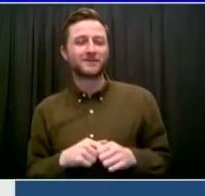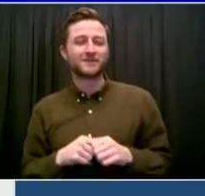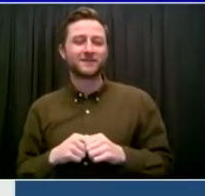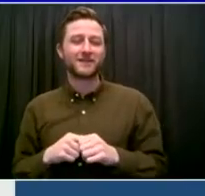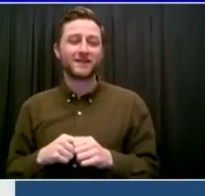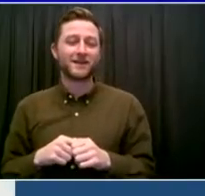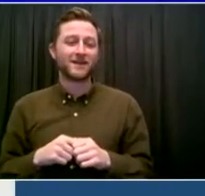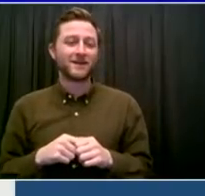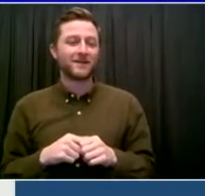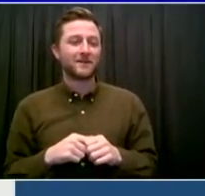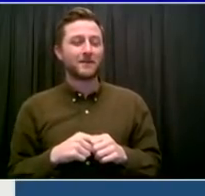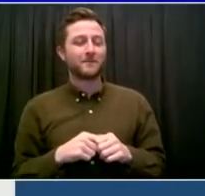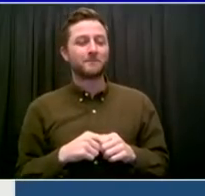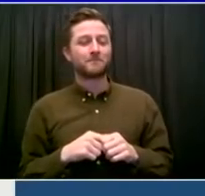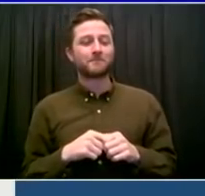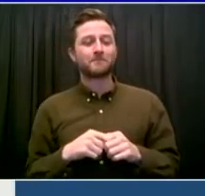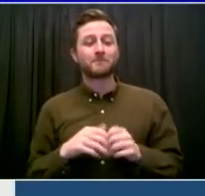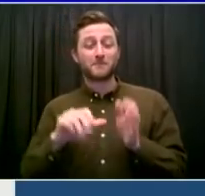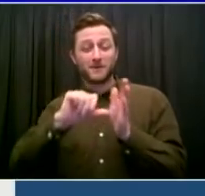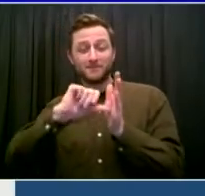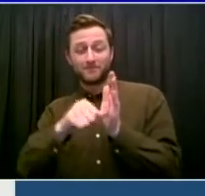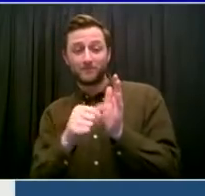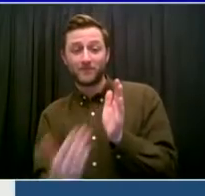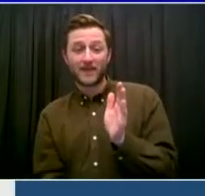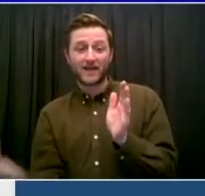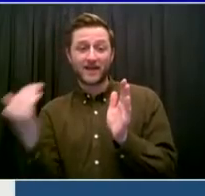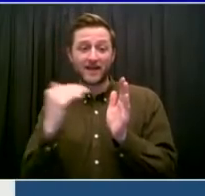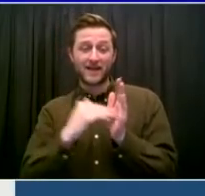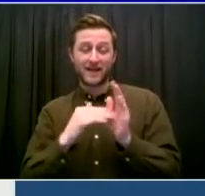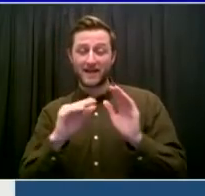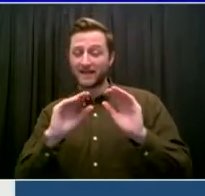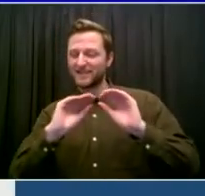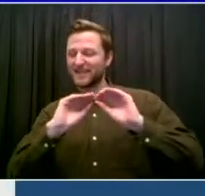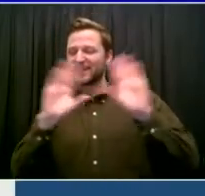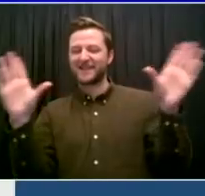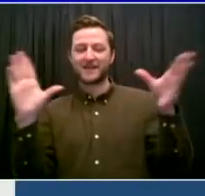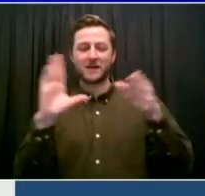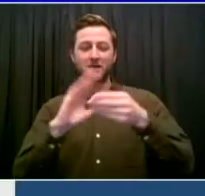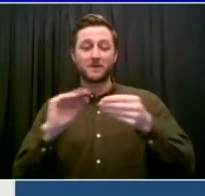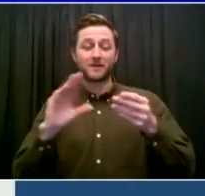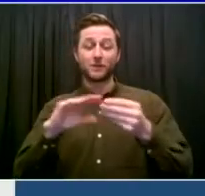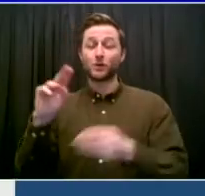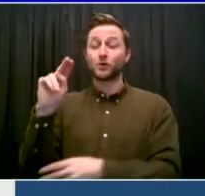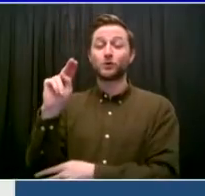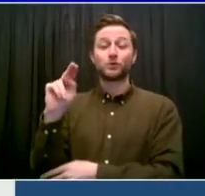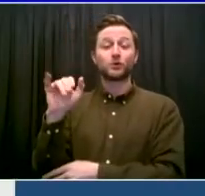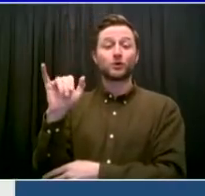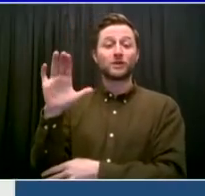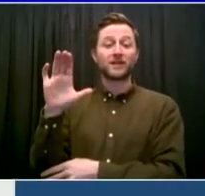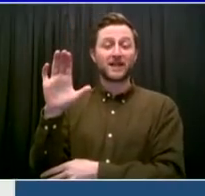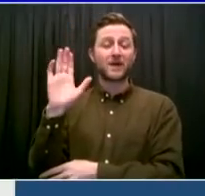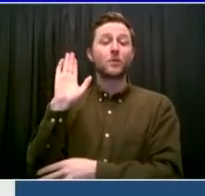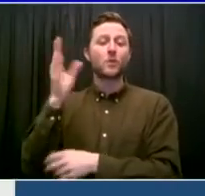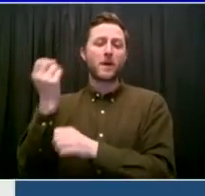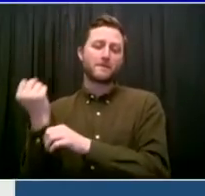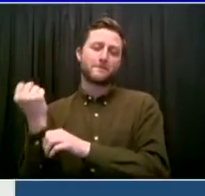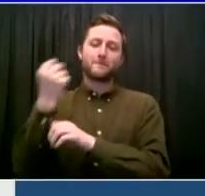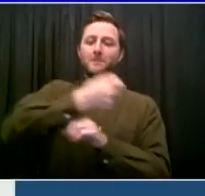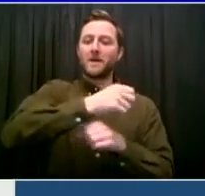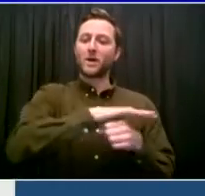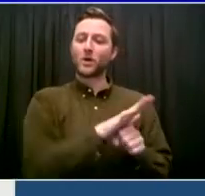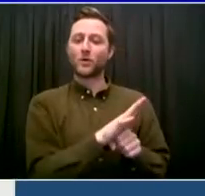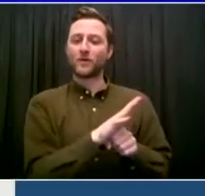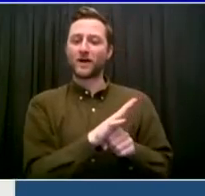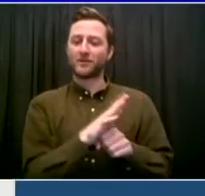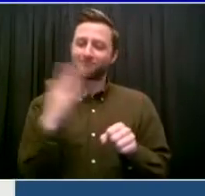this. We are winning. We are winning. And we are going to win because we're